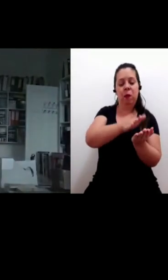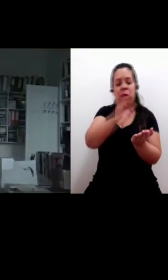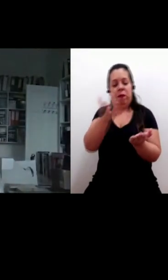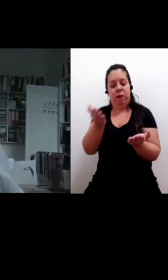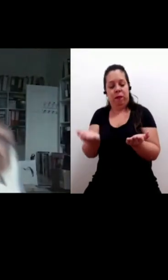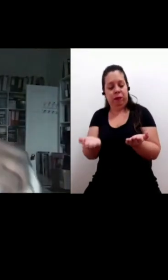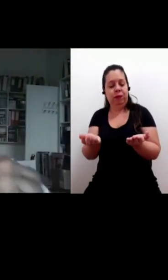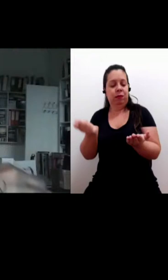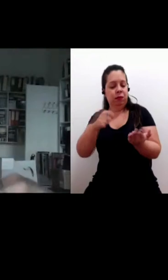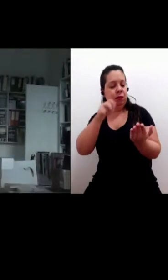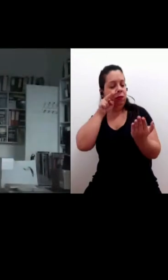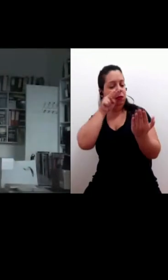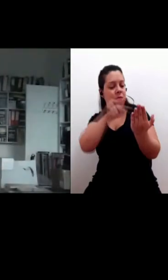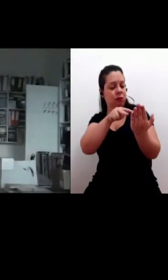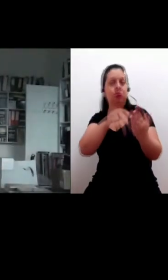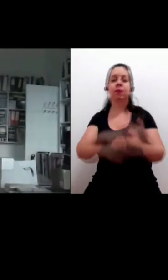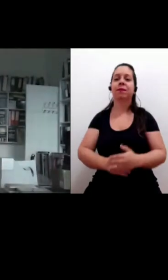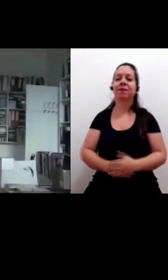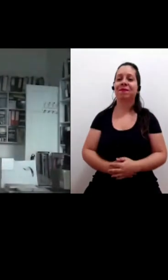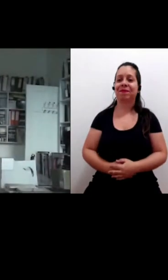I can put on.